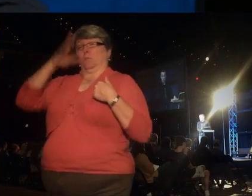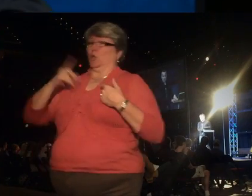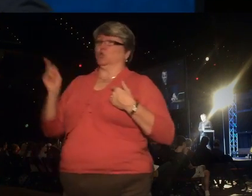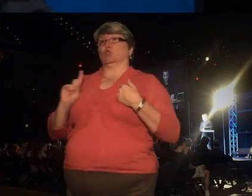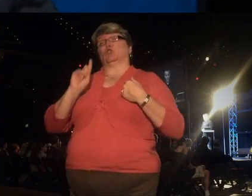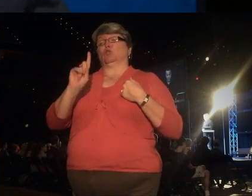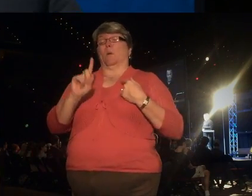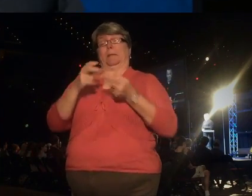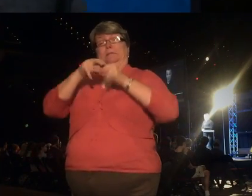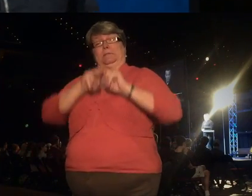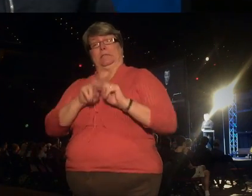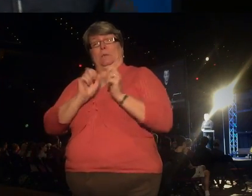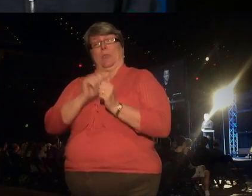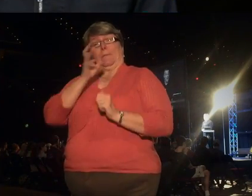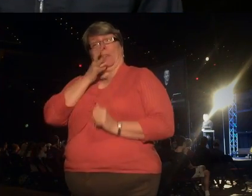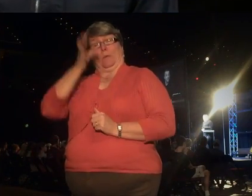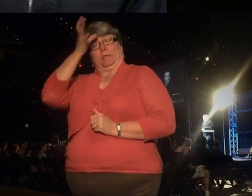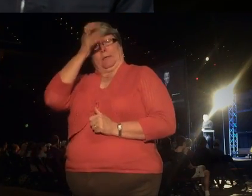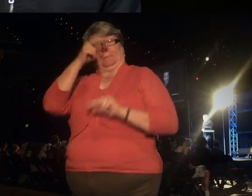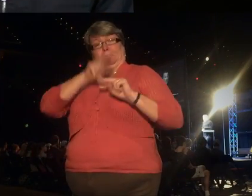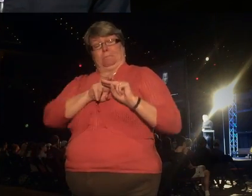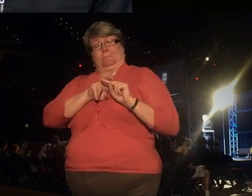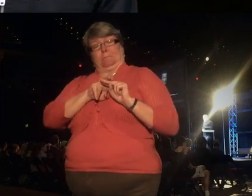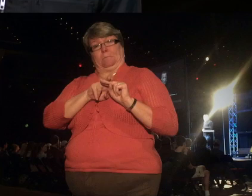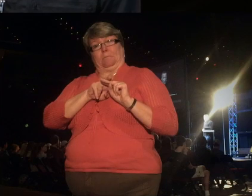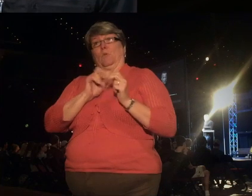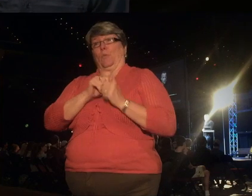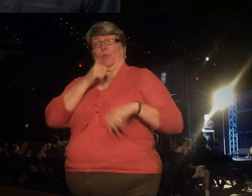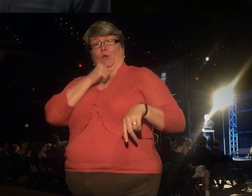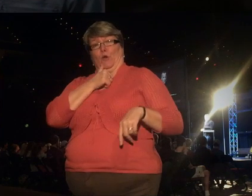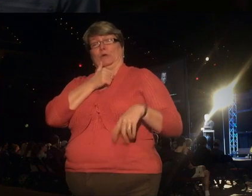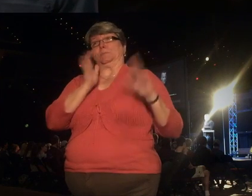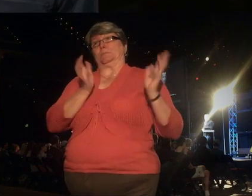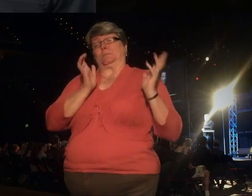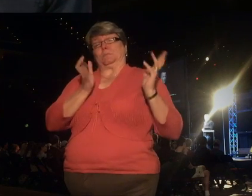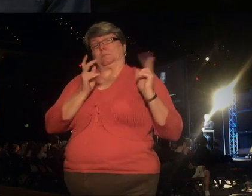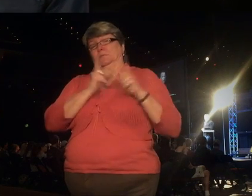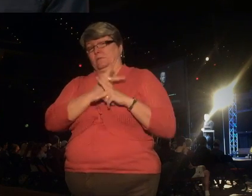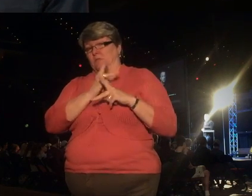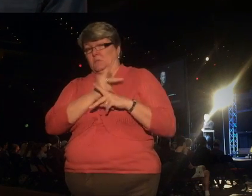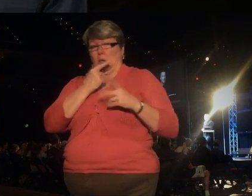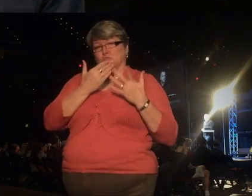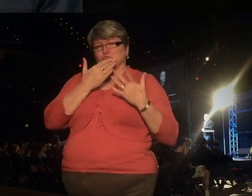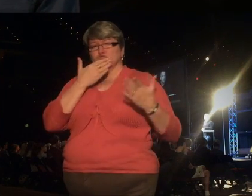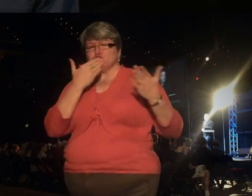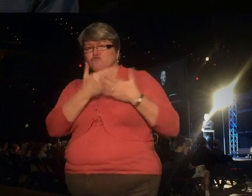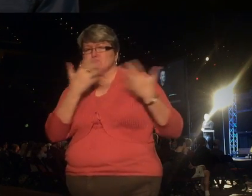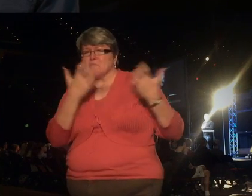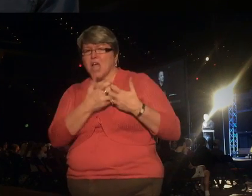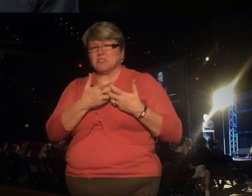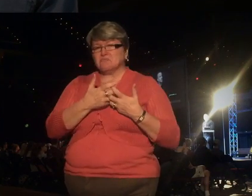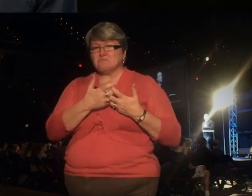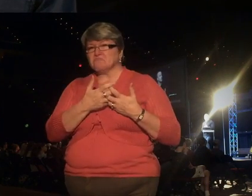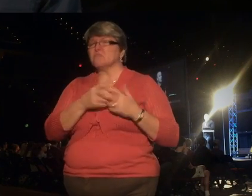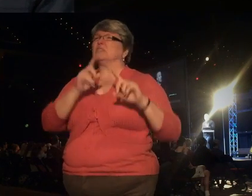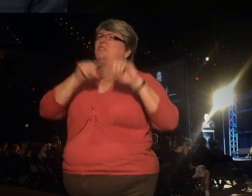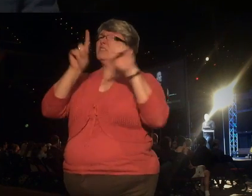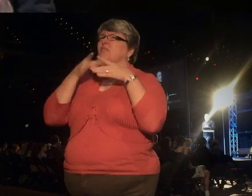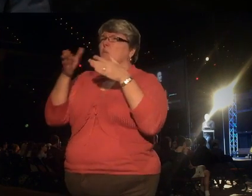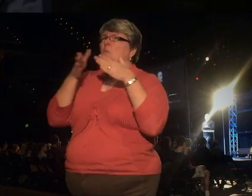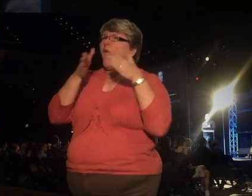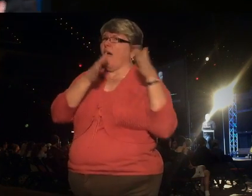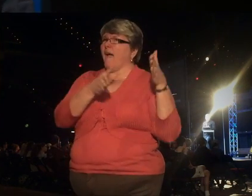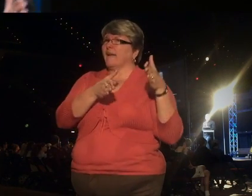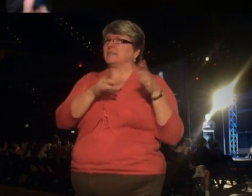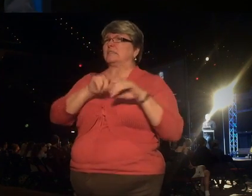suitor would show up in the parlor and sit with mom and dad and with the girl and just kind of figure out if they were a good match, right? So there's